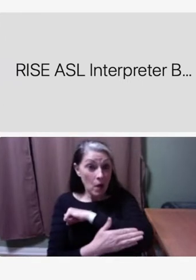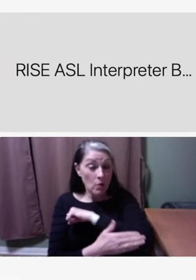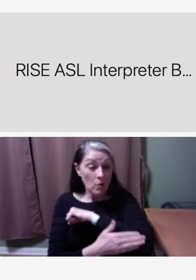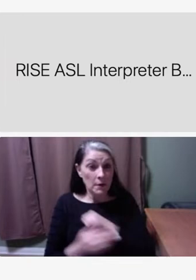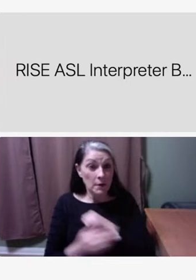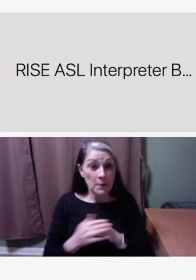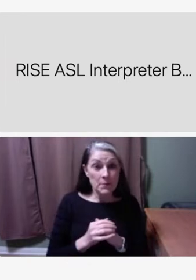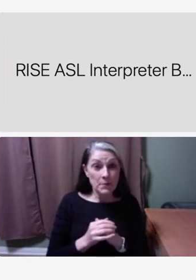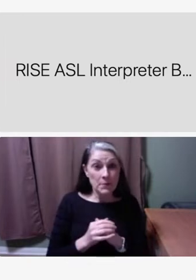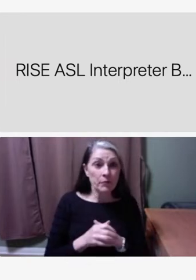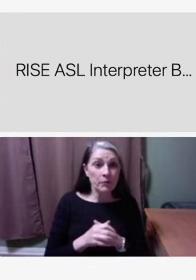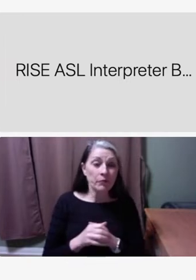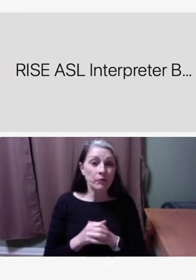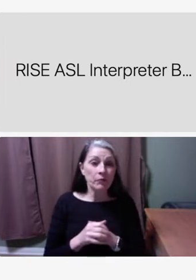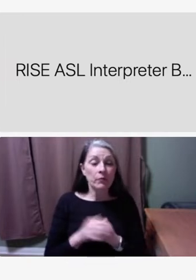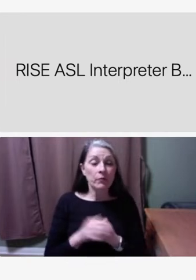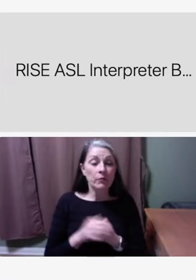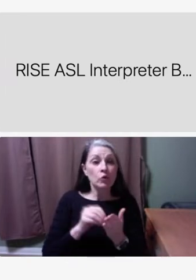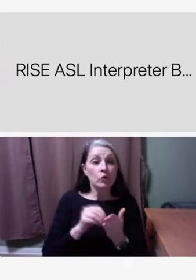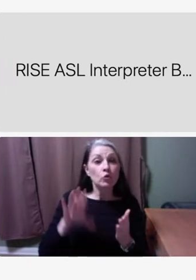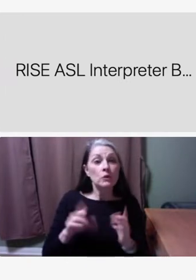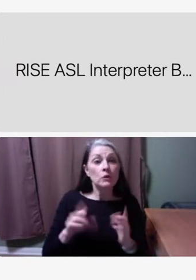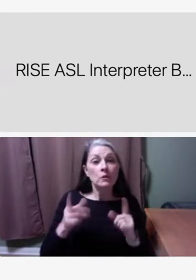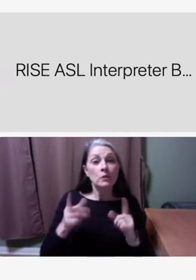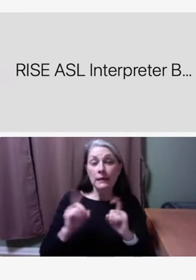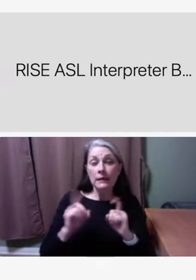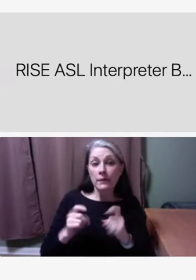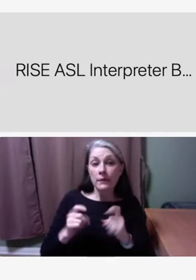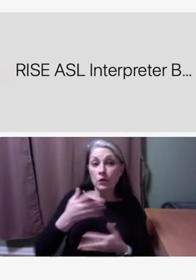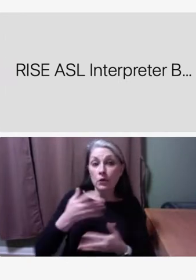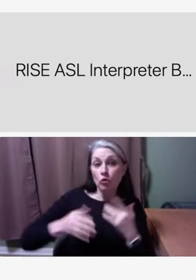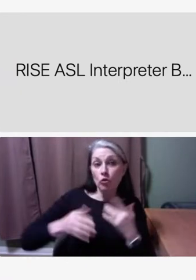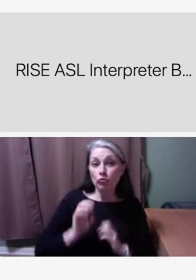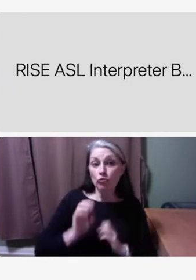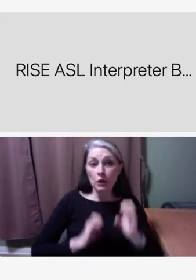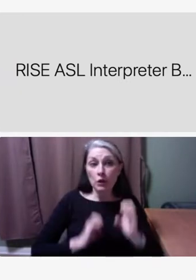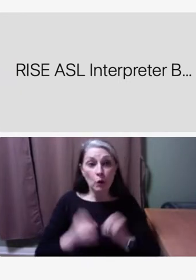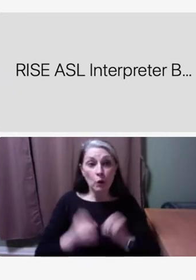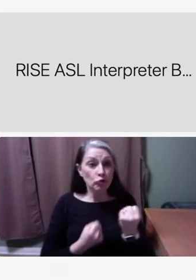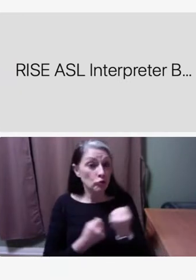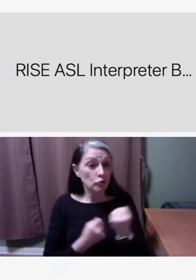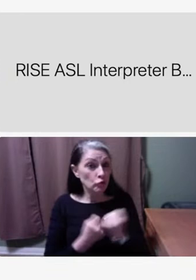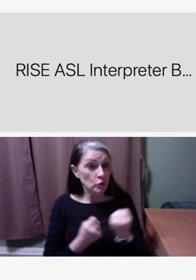Students are also given social and emotional support here at Silver. One of the ones